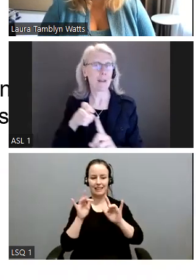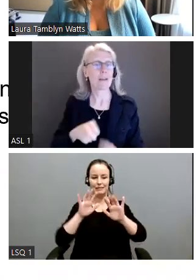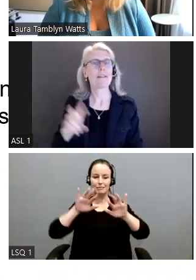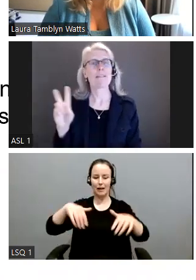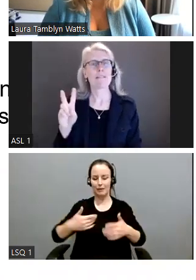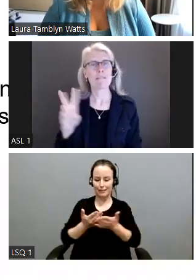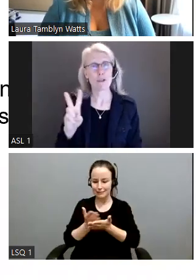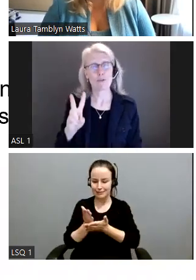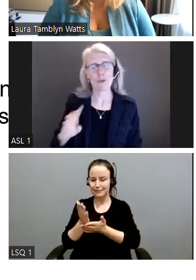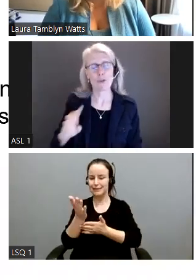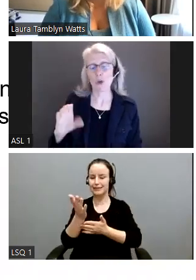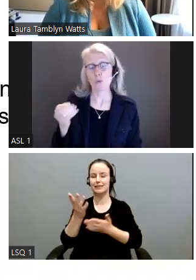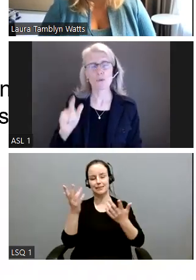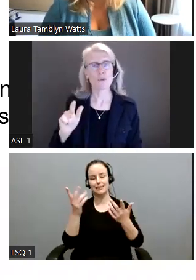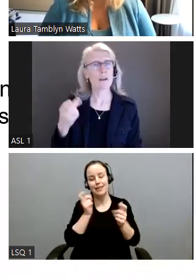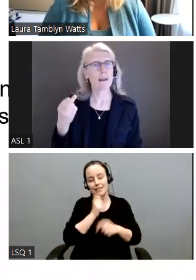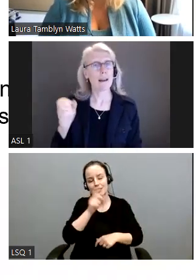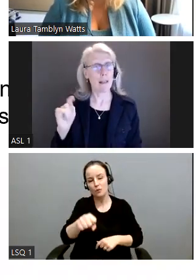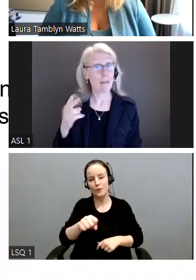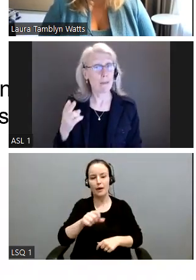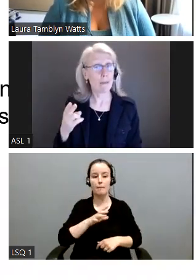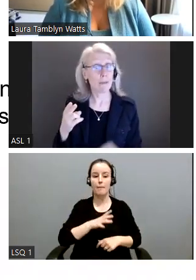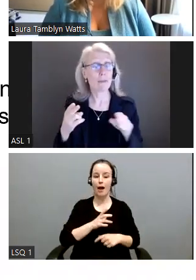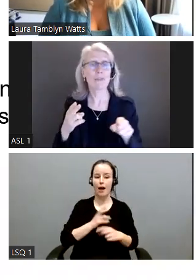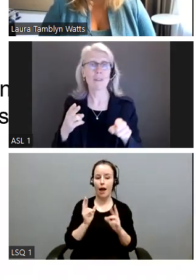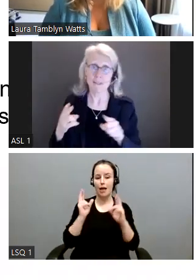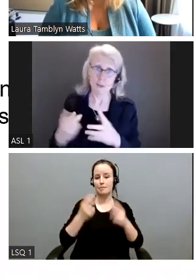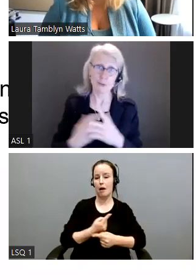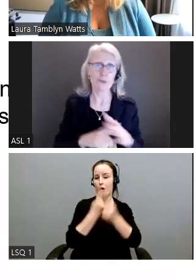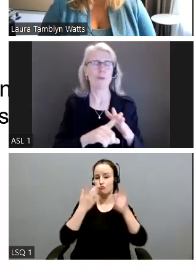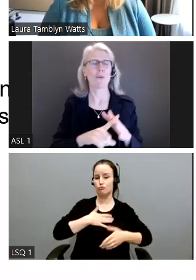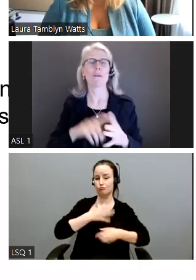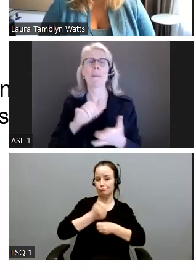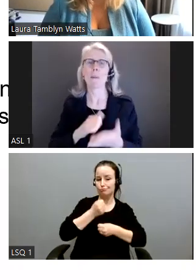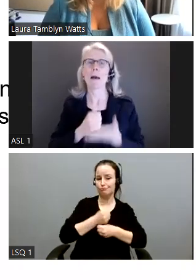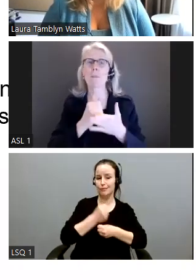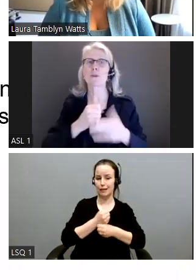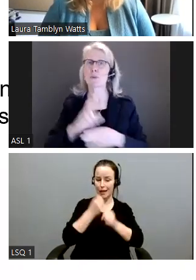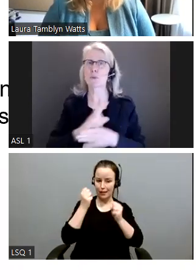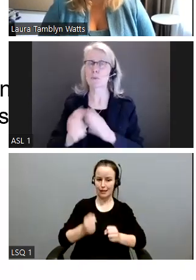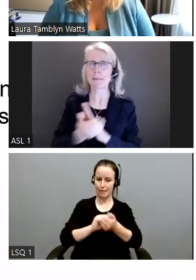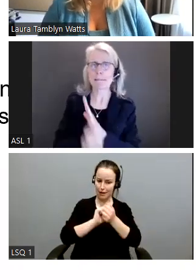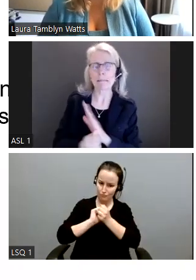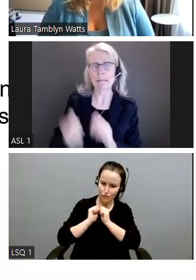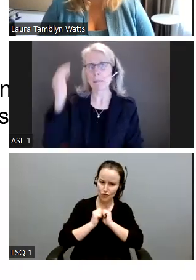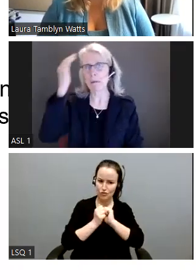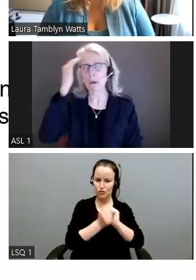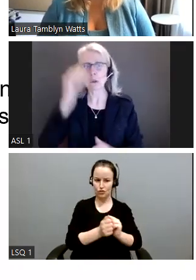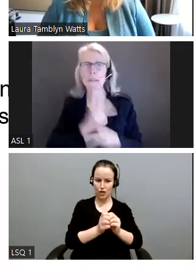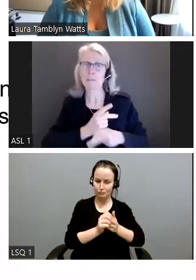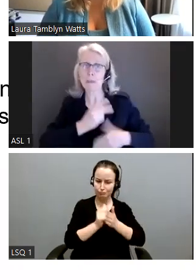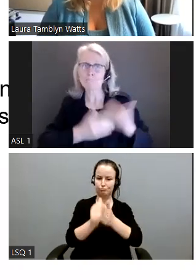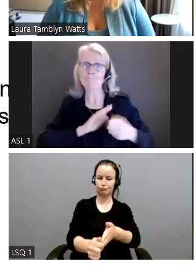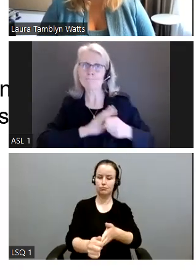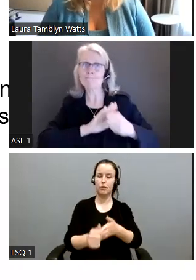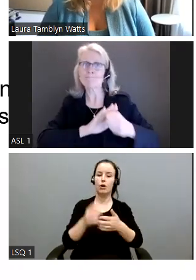Vancouver Coastal Health will allow me to sort of leverage change from within the system. And I hope we will all stay connected.